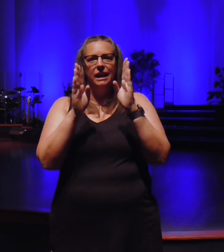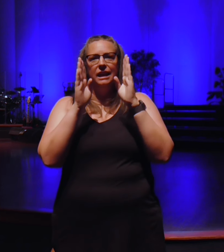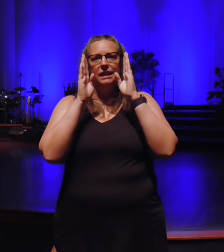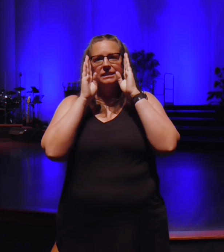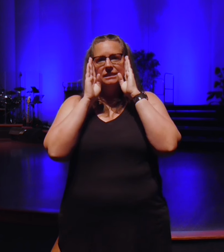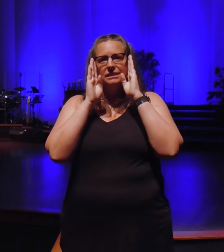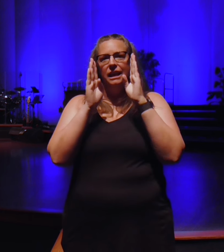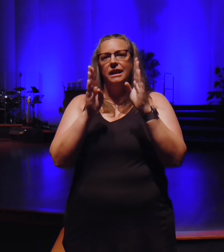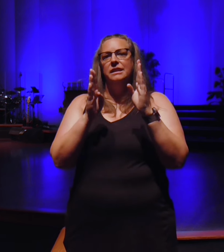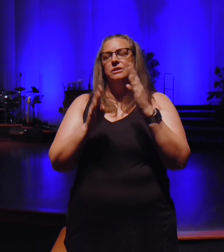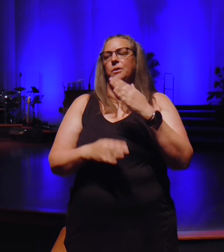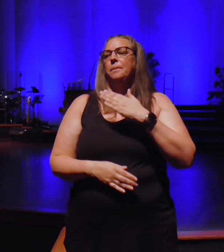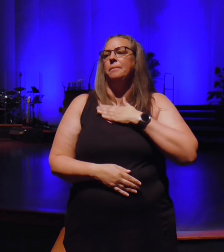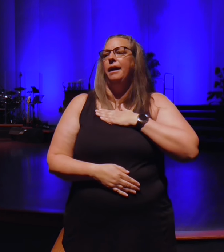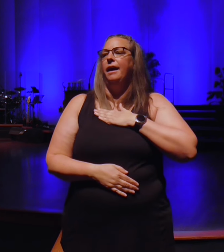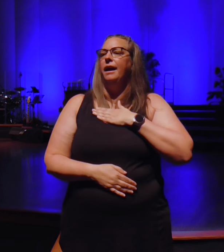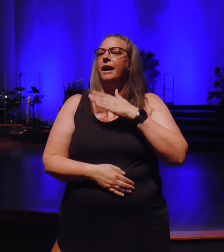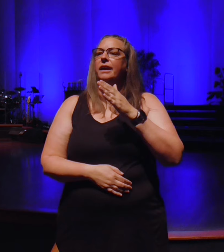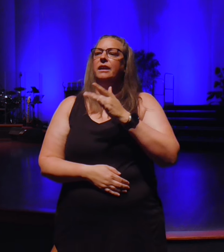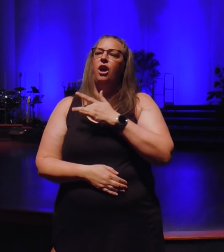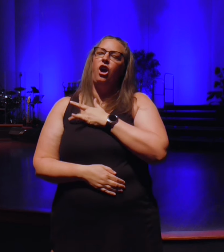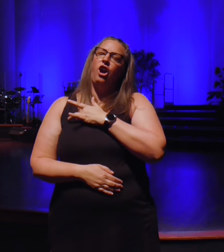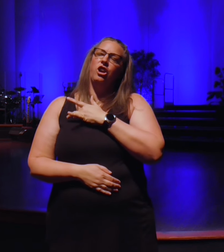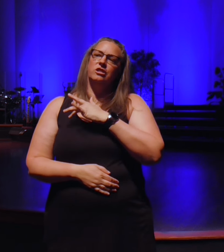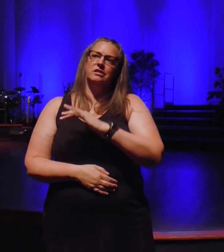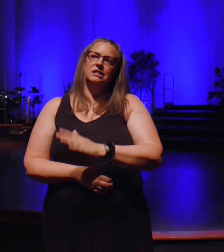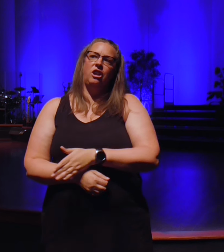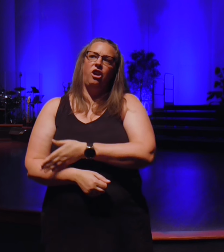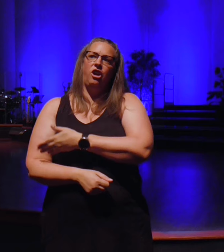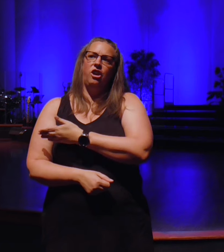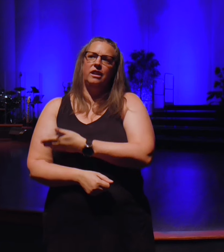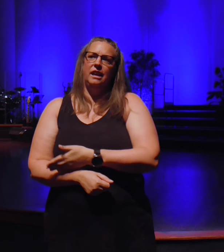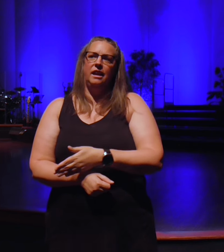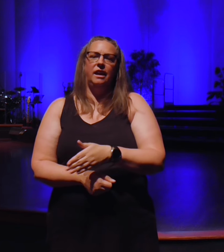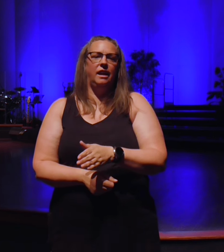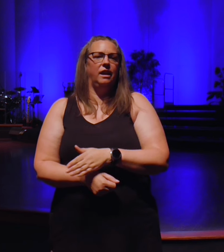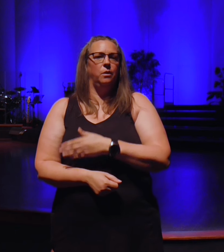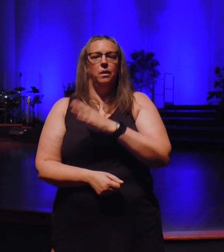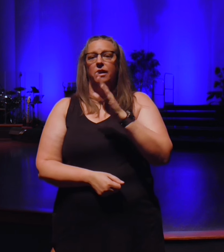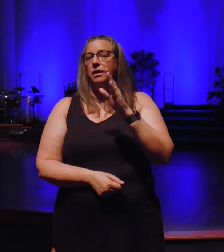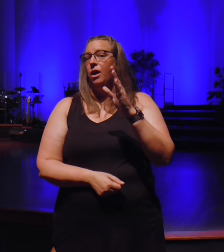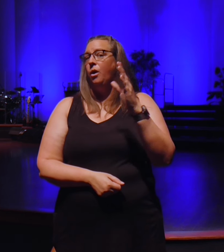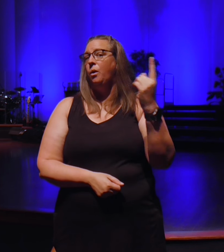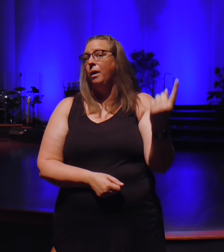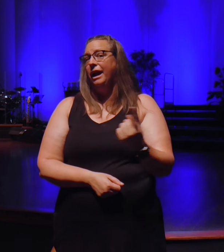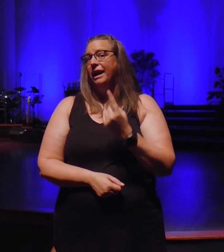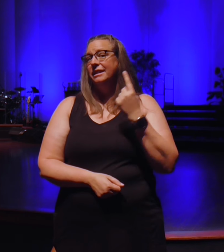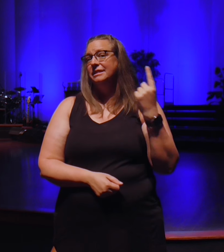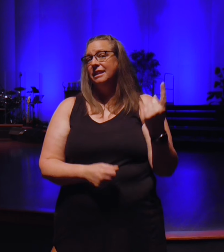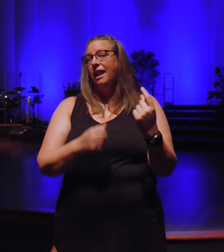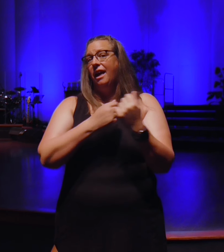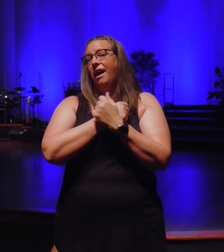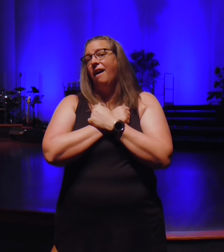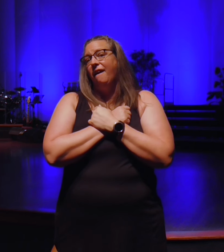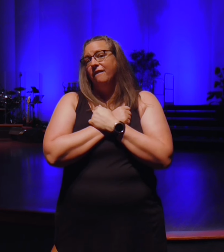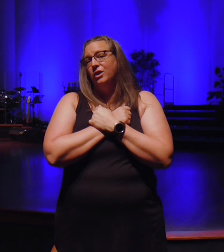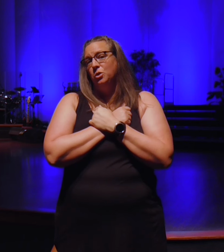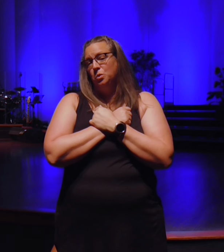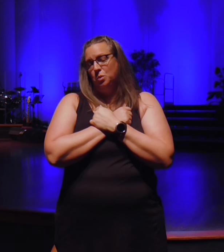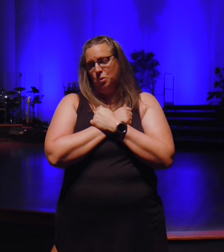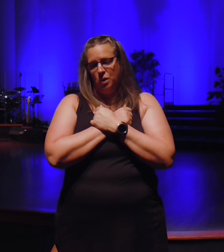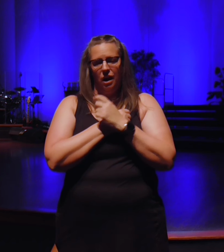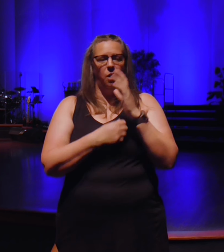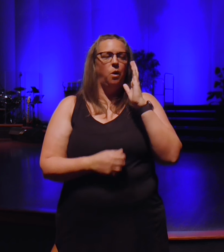listen, listen to my heart song. I will always love